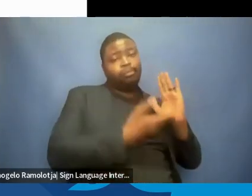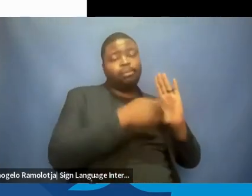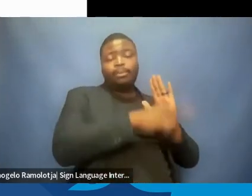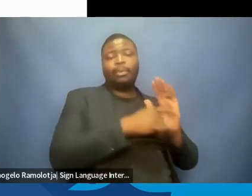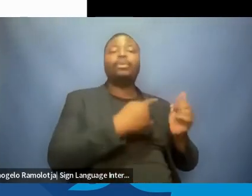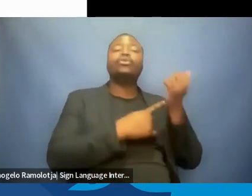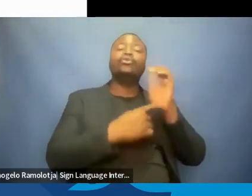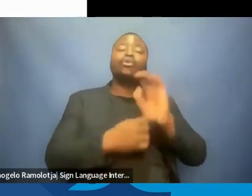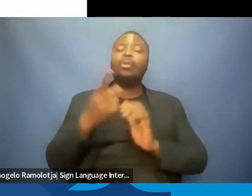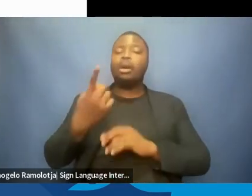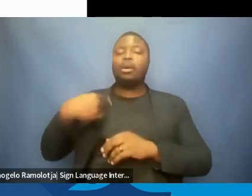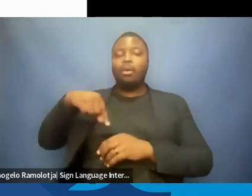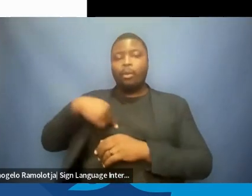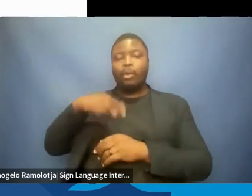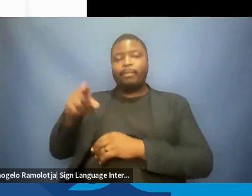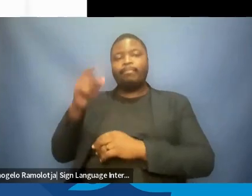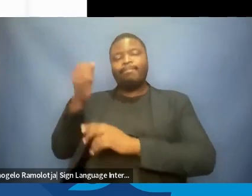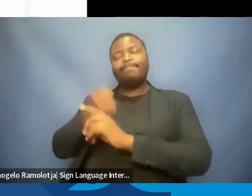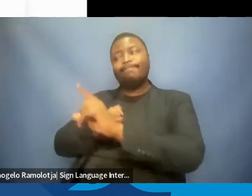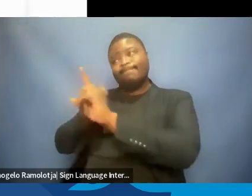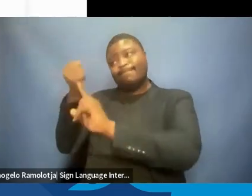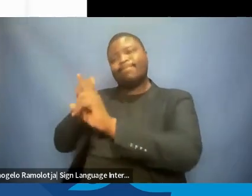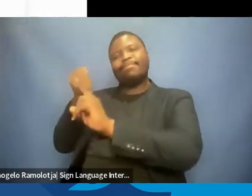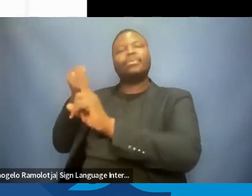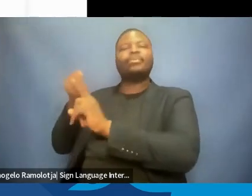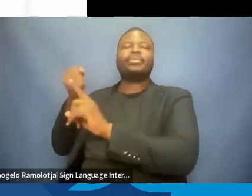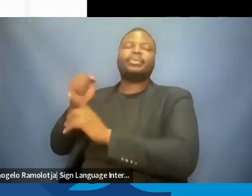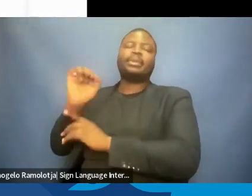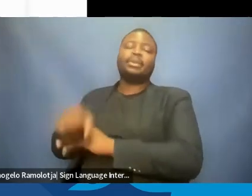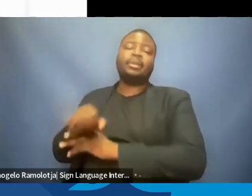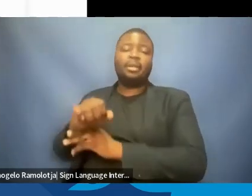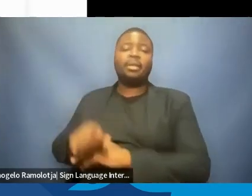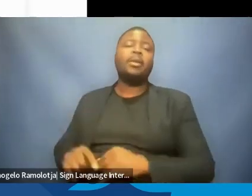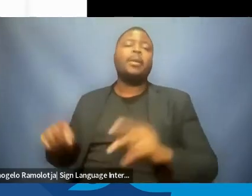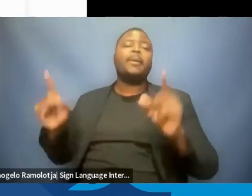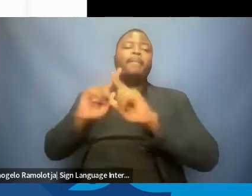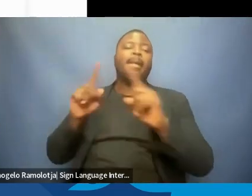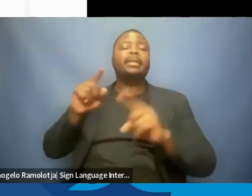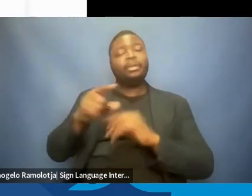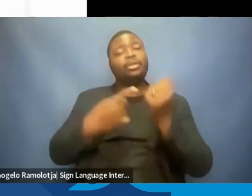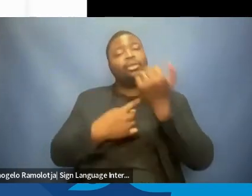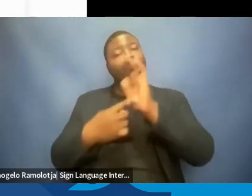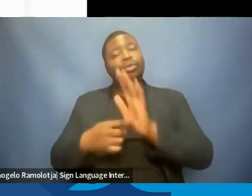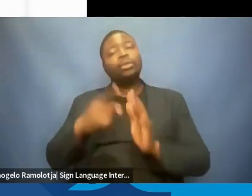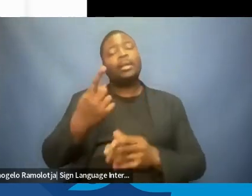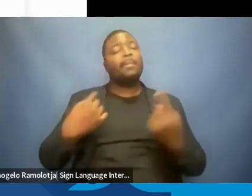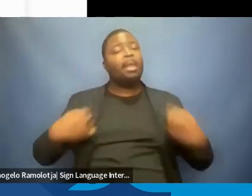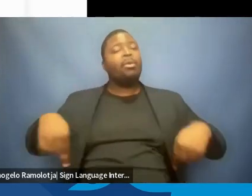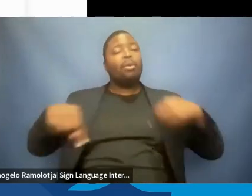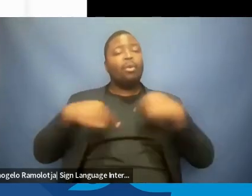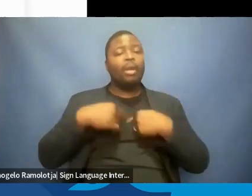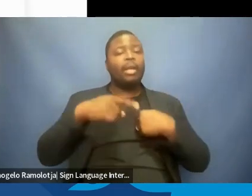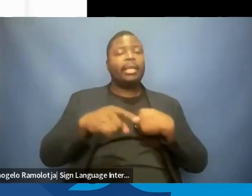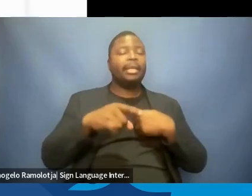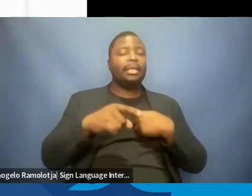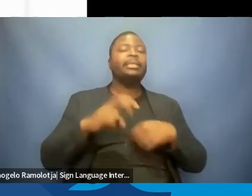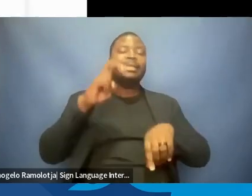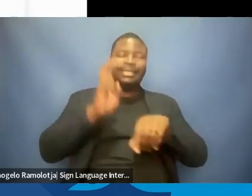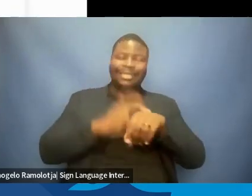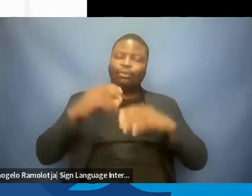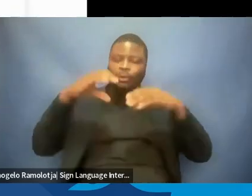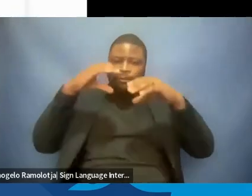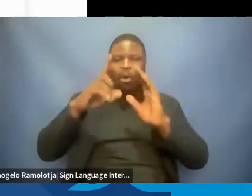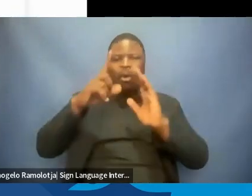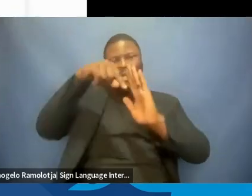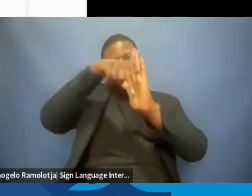hepatitis C is accentuated. And so this really does highlight our unmet social and medical